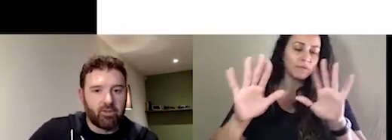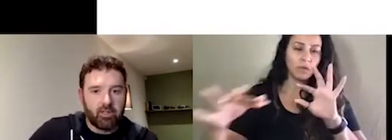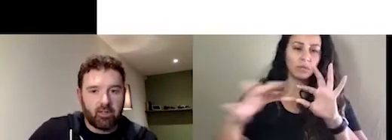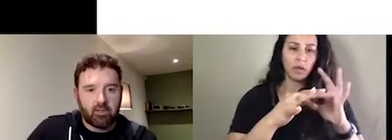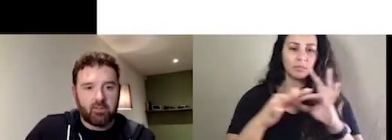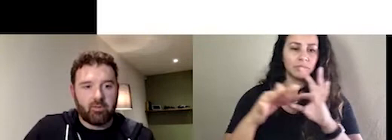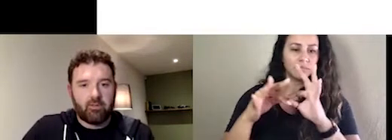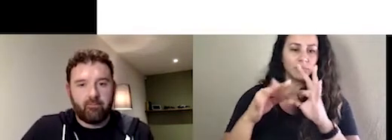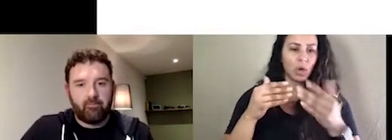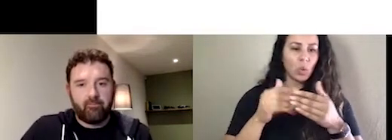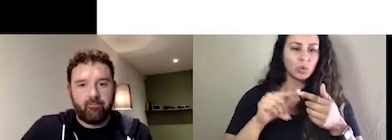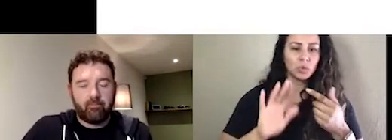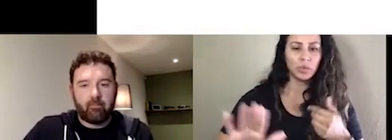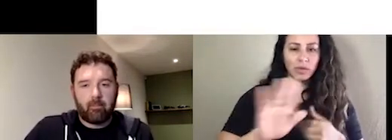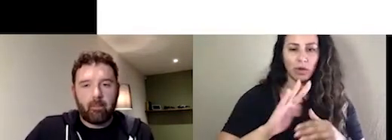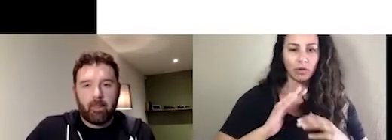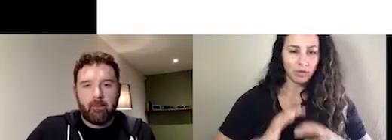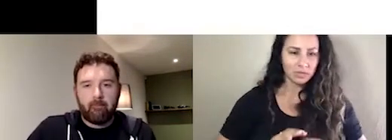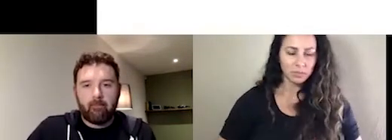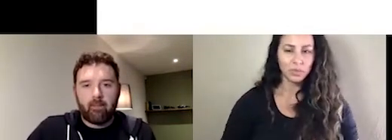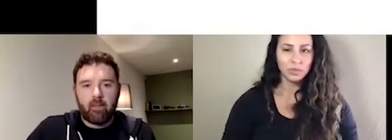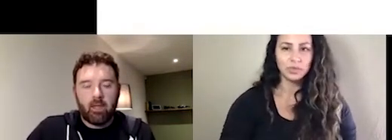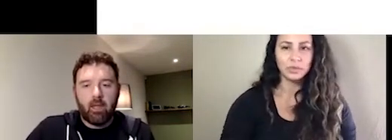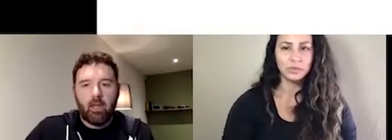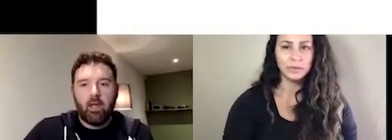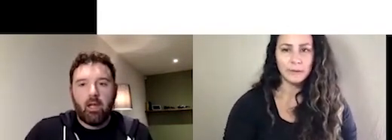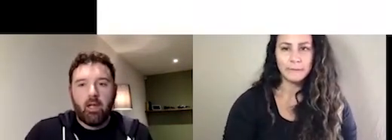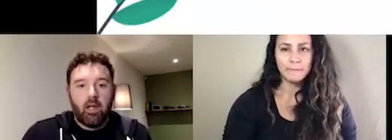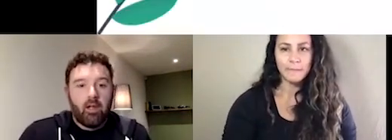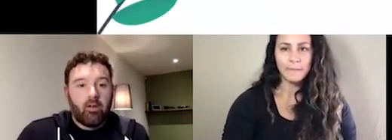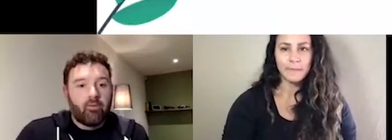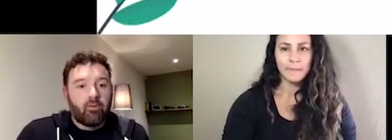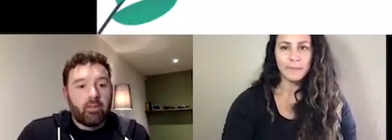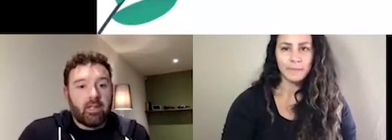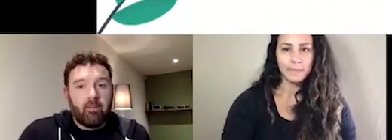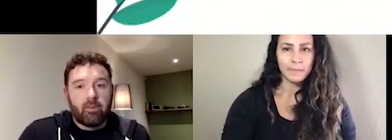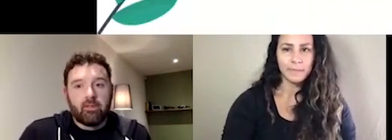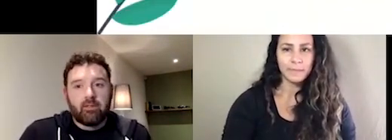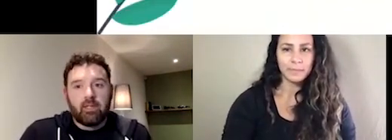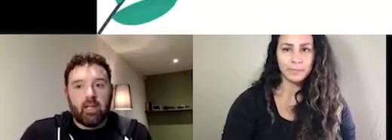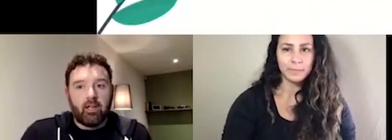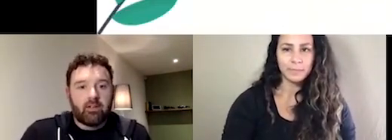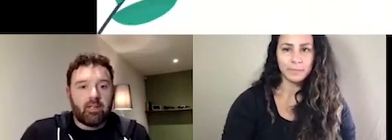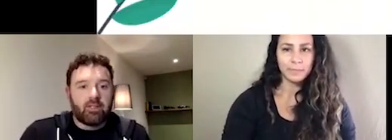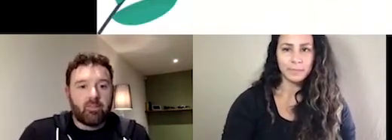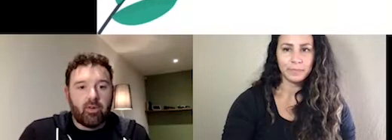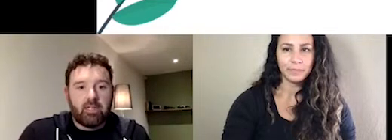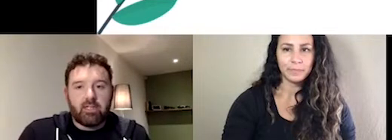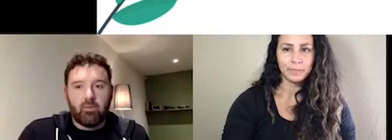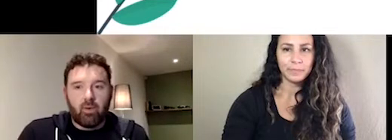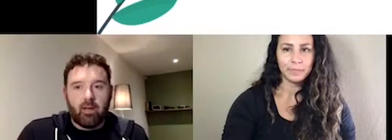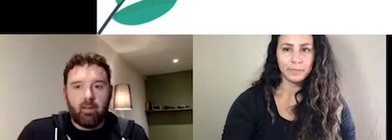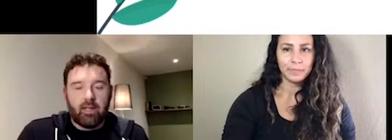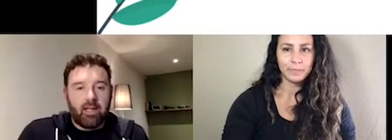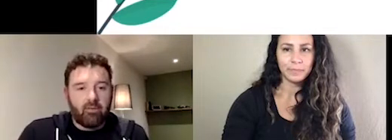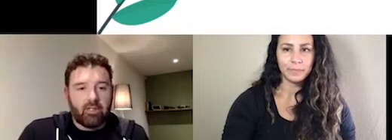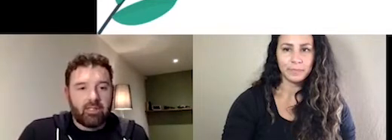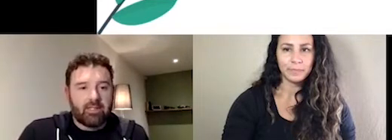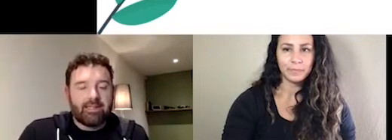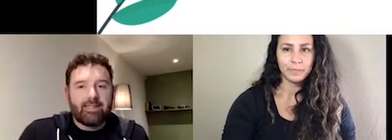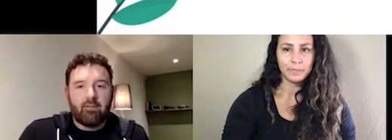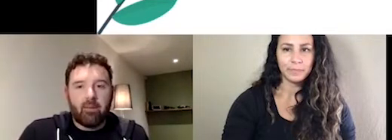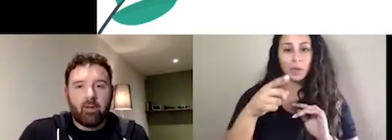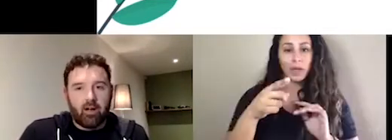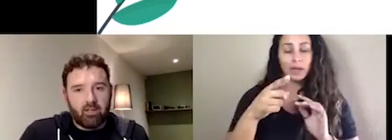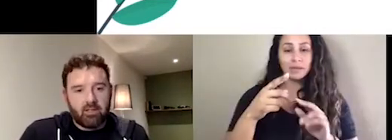closer to their customers. For example, Here's how Spreadsheet Web